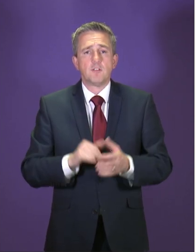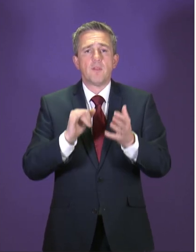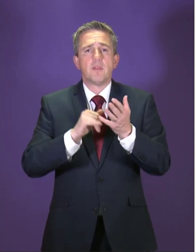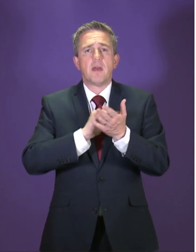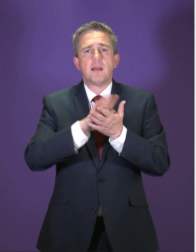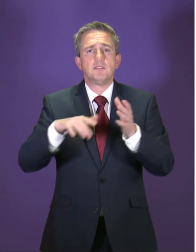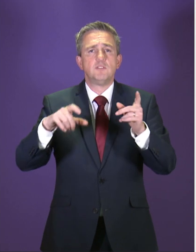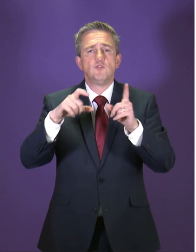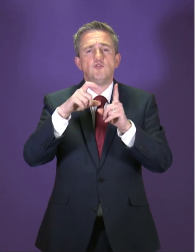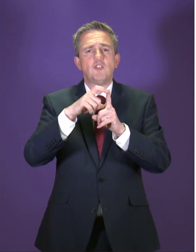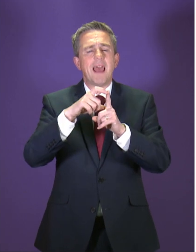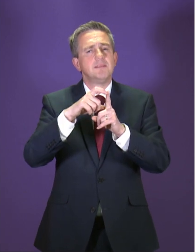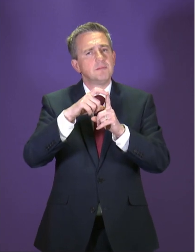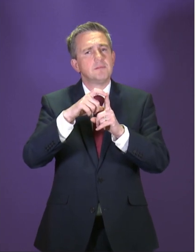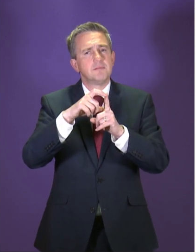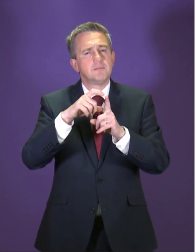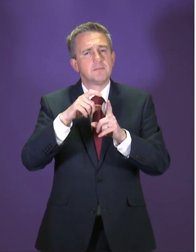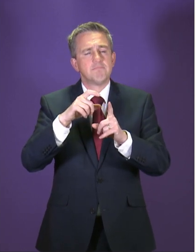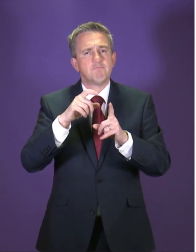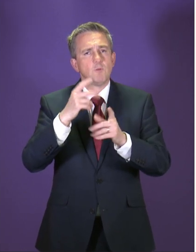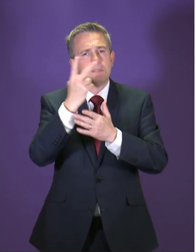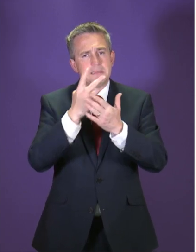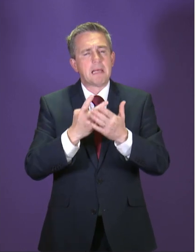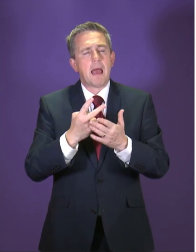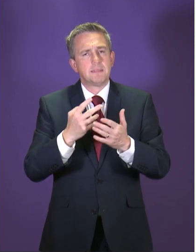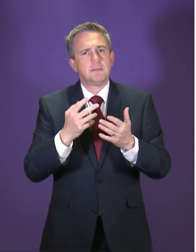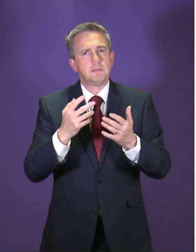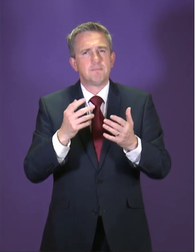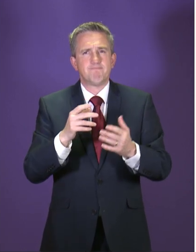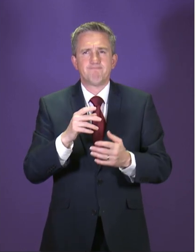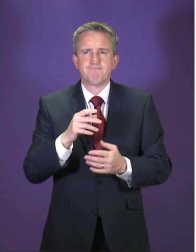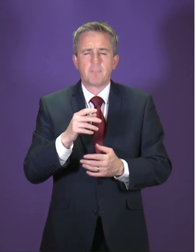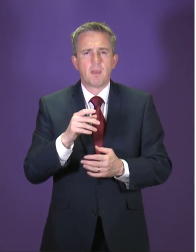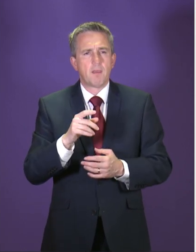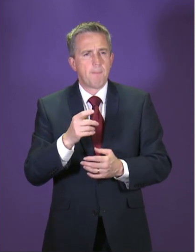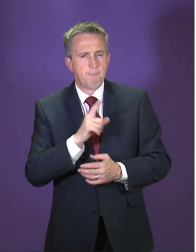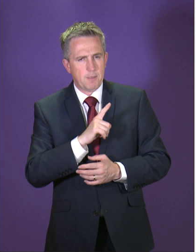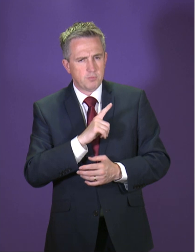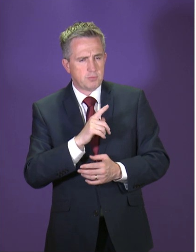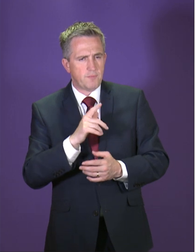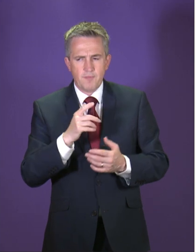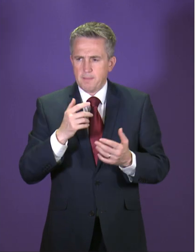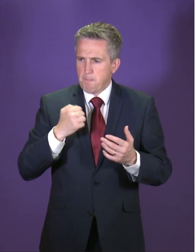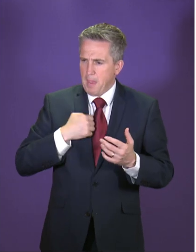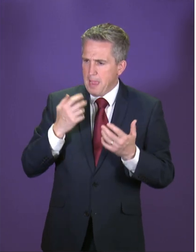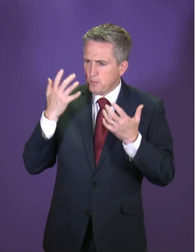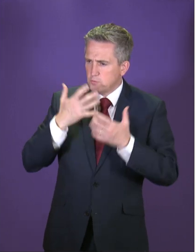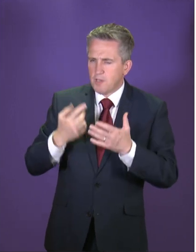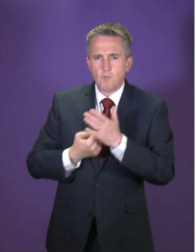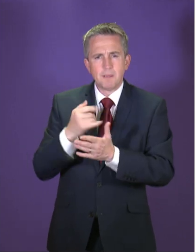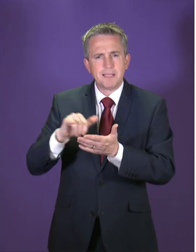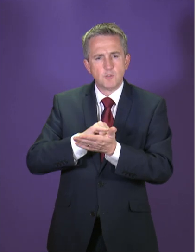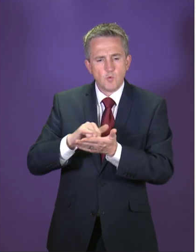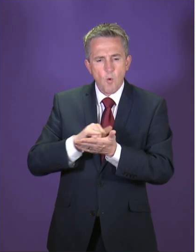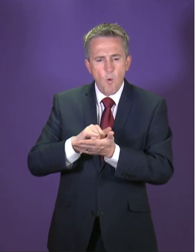the idea of the shed really came out of my frustration also in what's happened to New York, and this is to your point